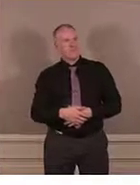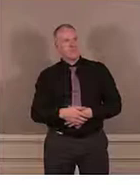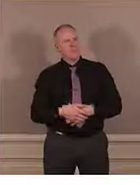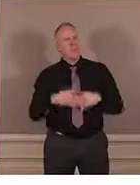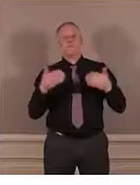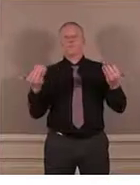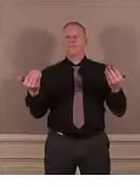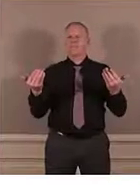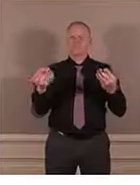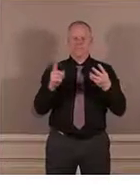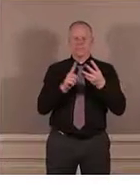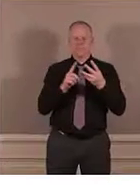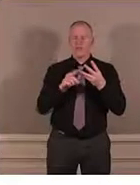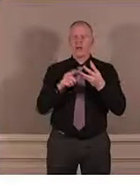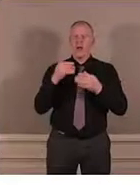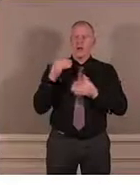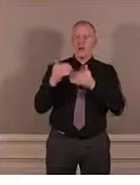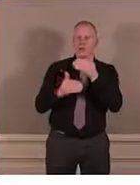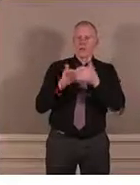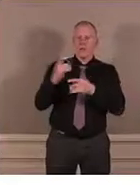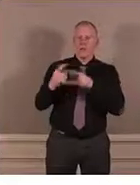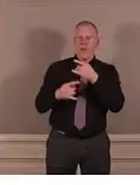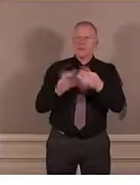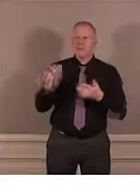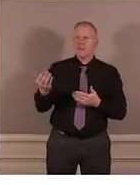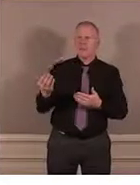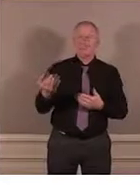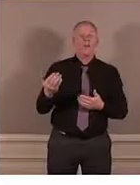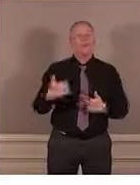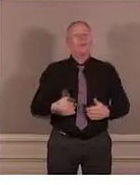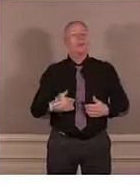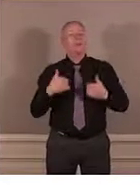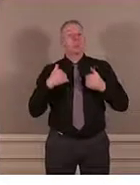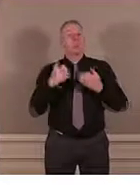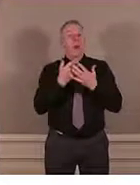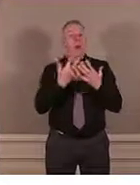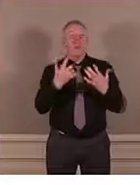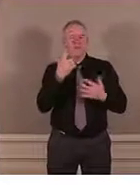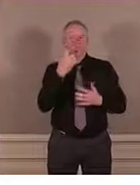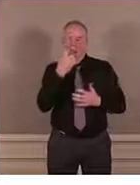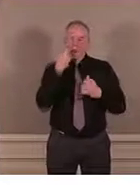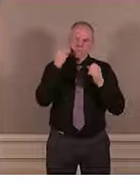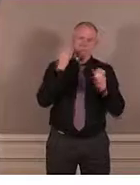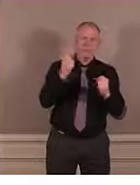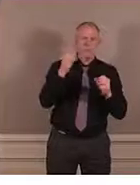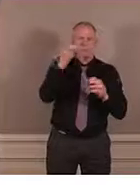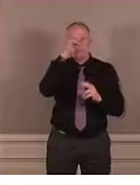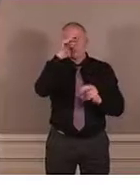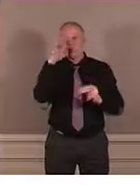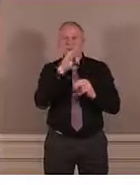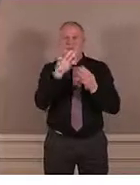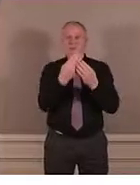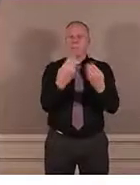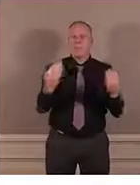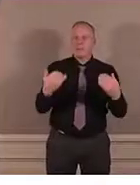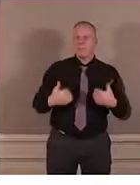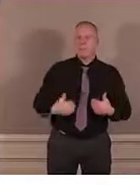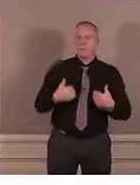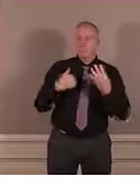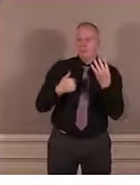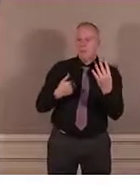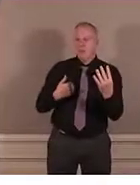Some implications in terms of process. We heard this morning lots of really, really great examples from our panel of